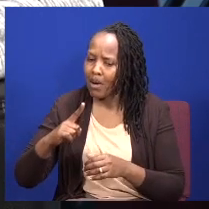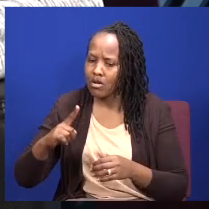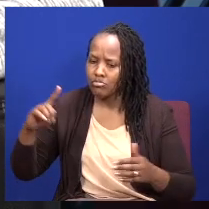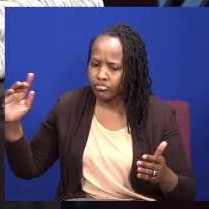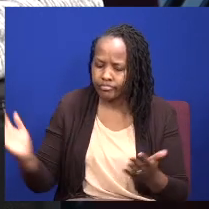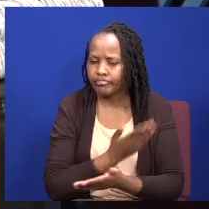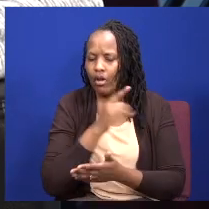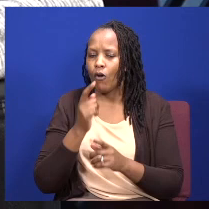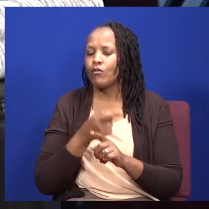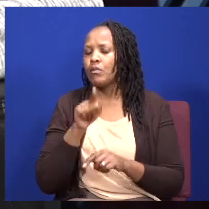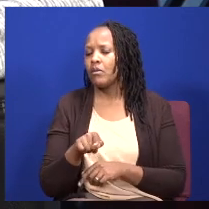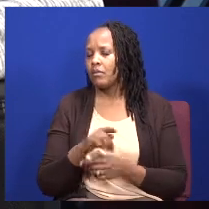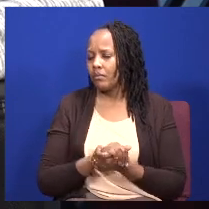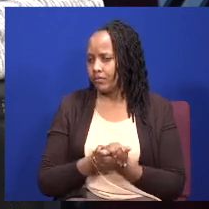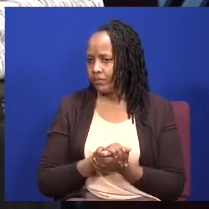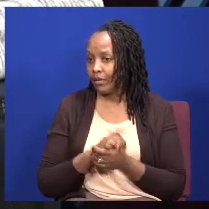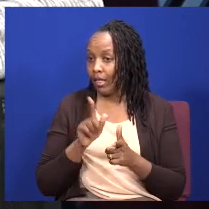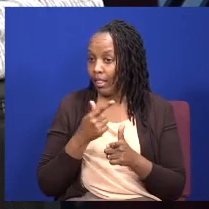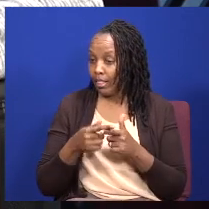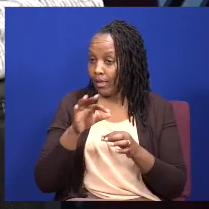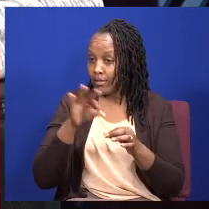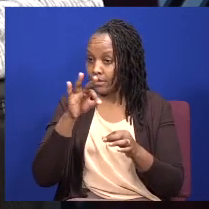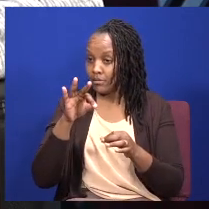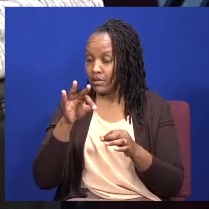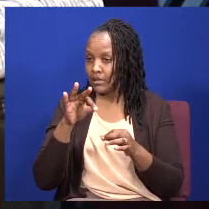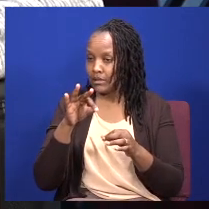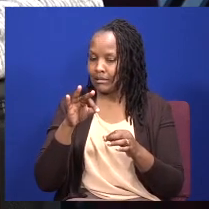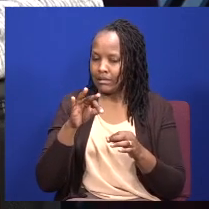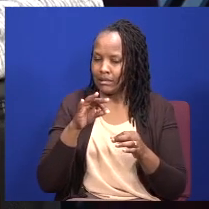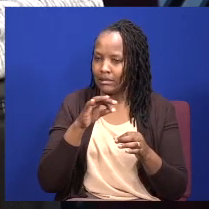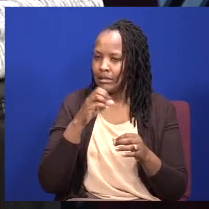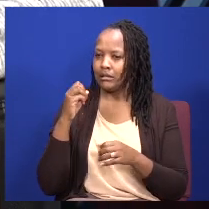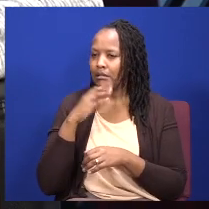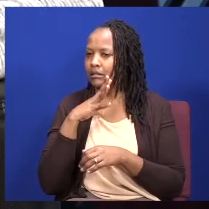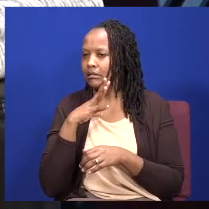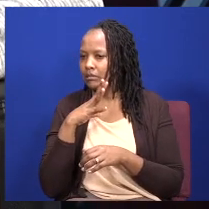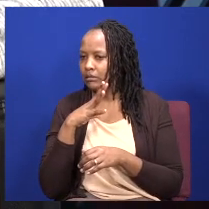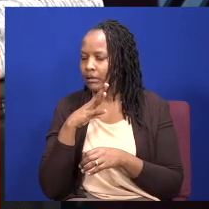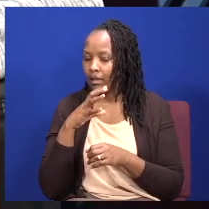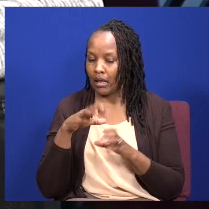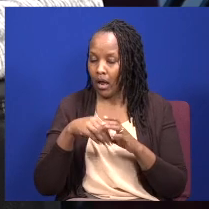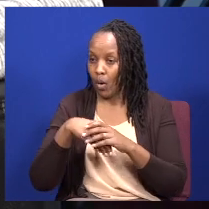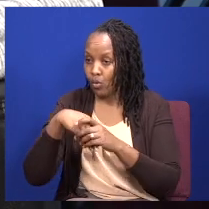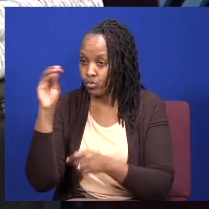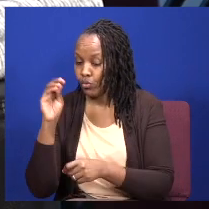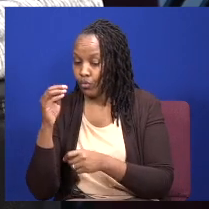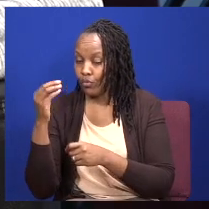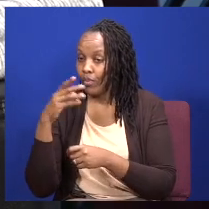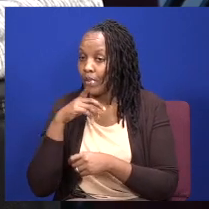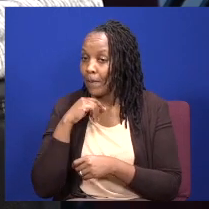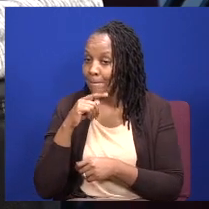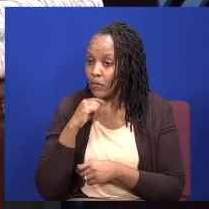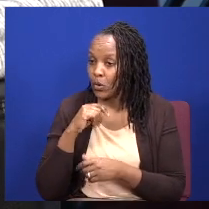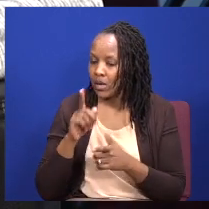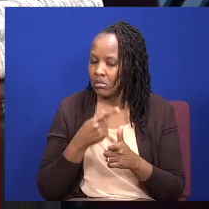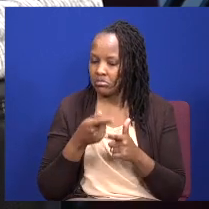never return in him again." The spirit shrieked, convulsed him violently and came out. The boy looked so much